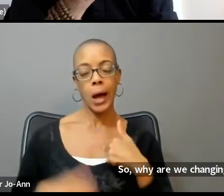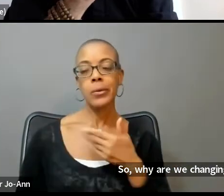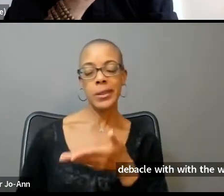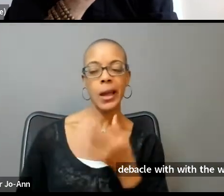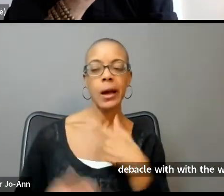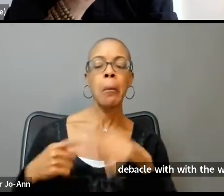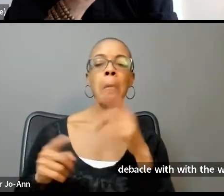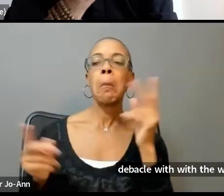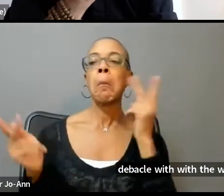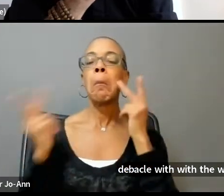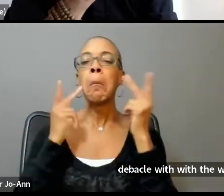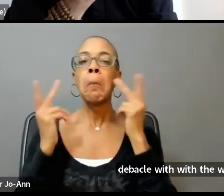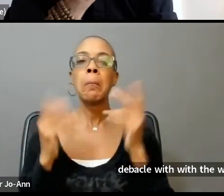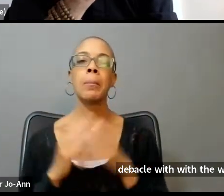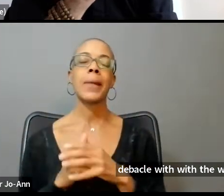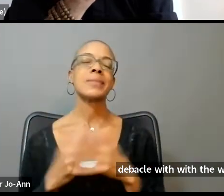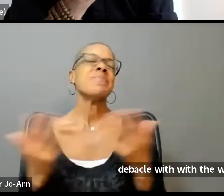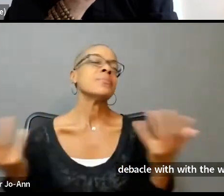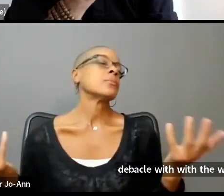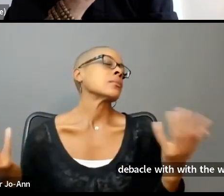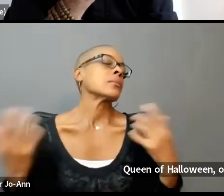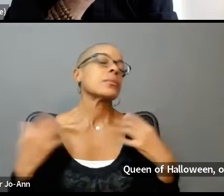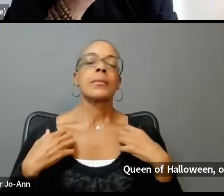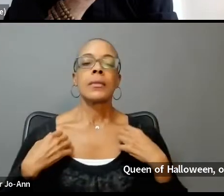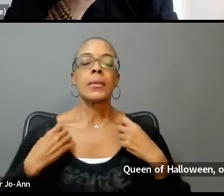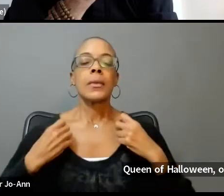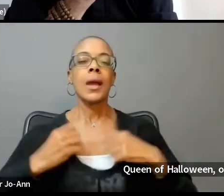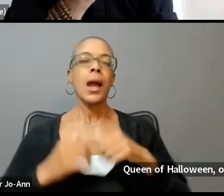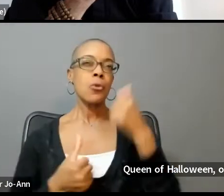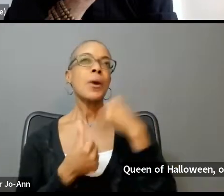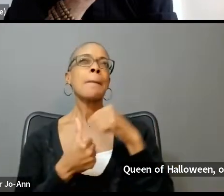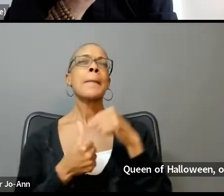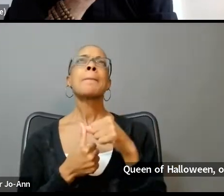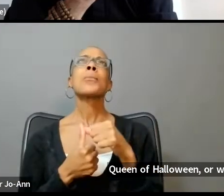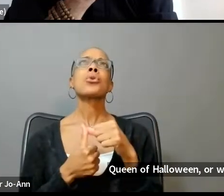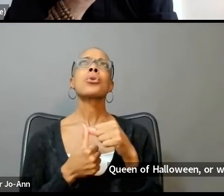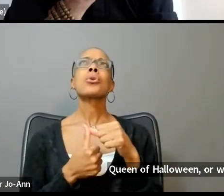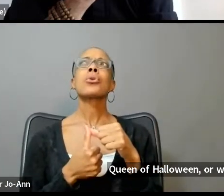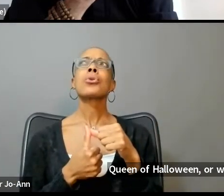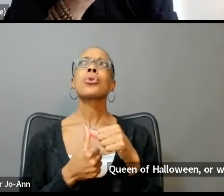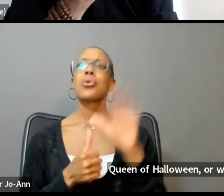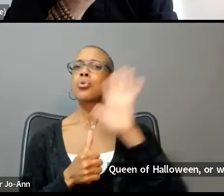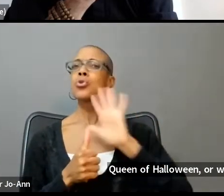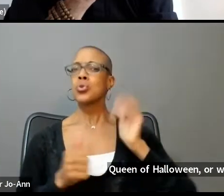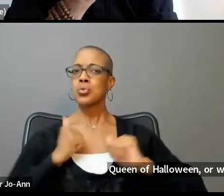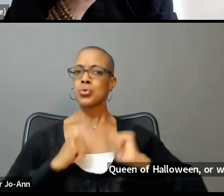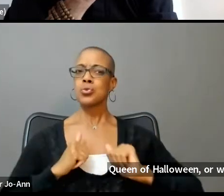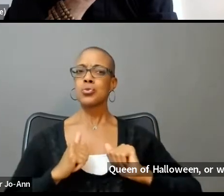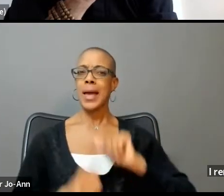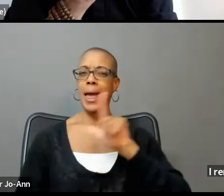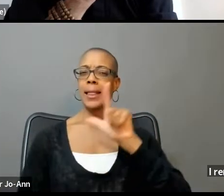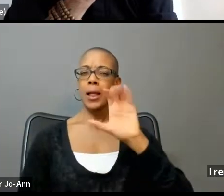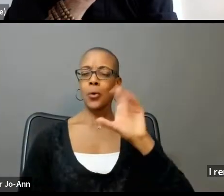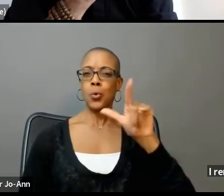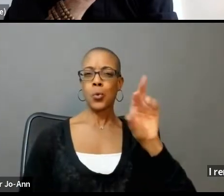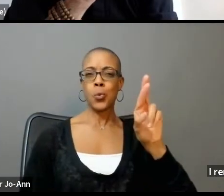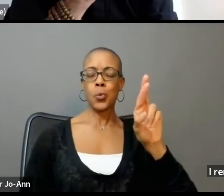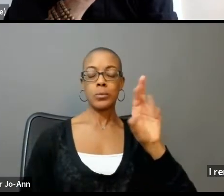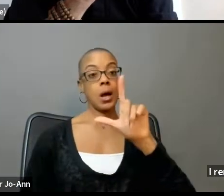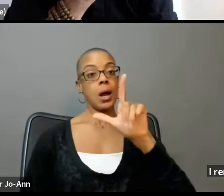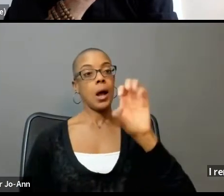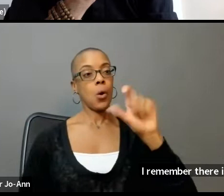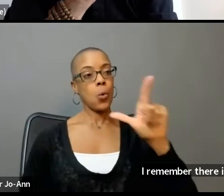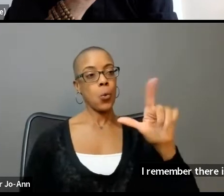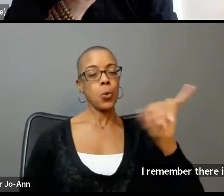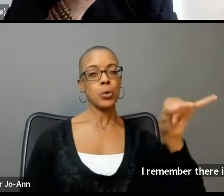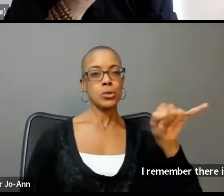you know, I don't know. I remember there used to be a show, LL Cool J used to host whatever that